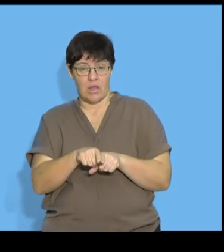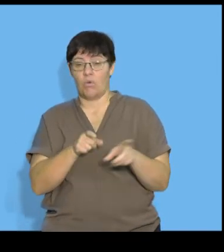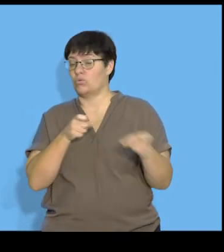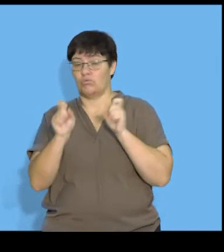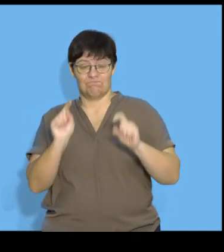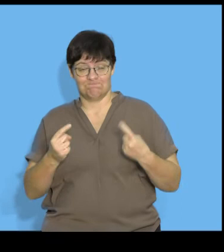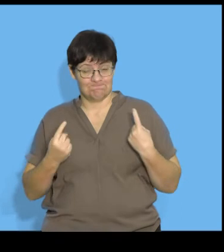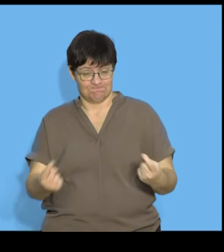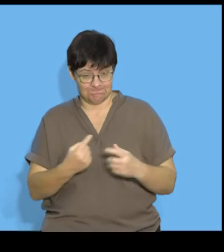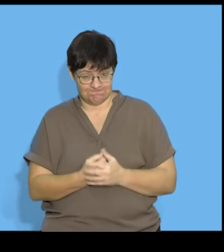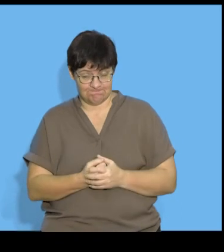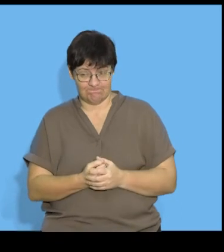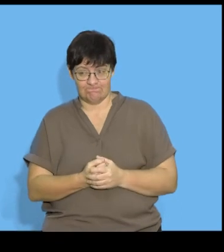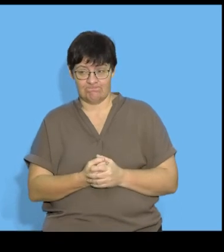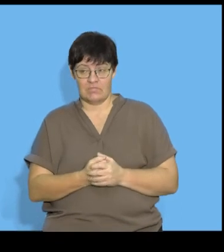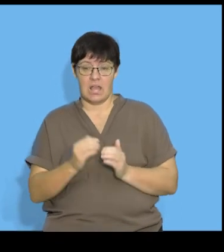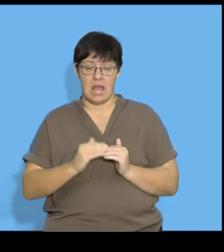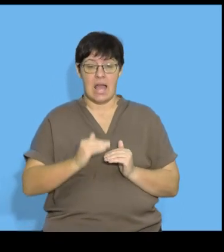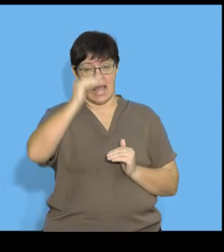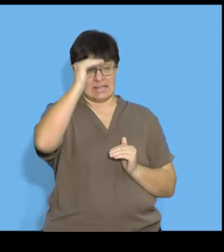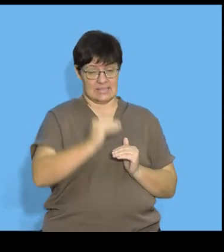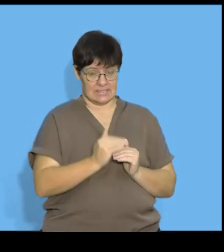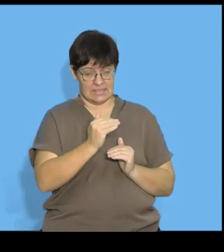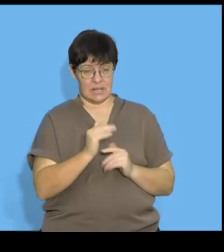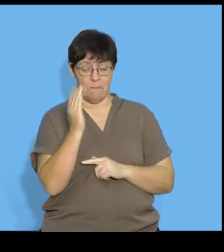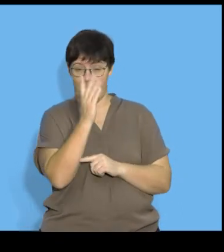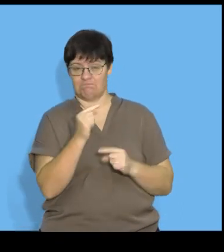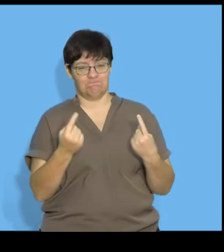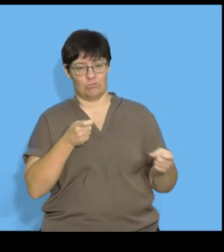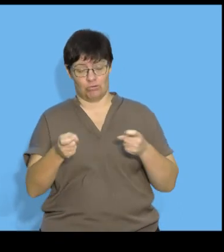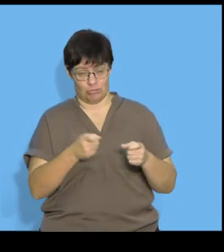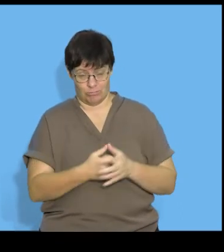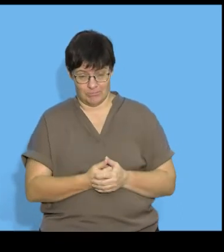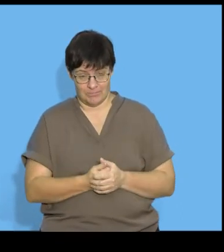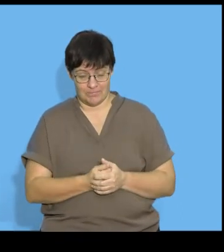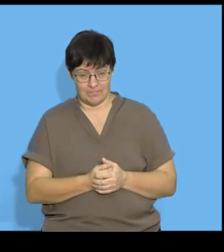right, was the height of the plants.